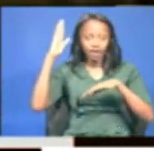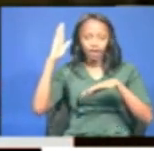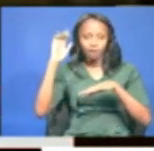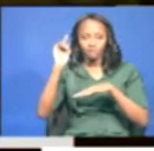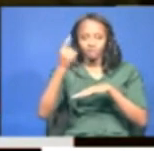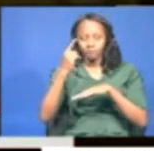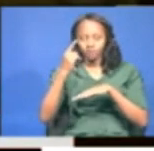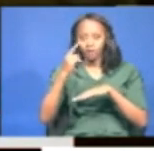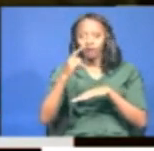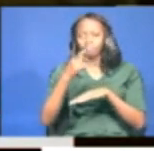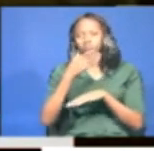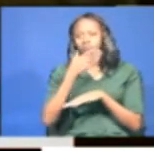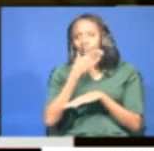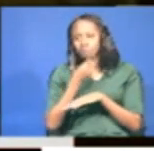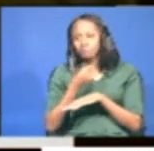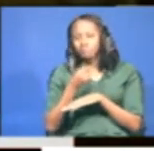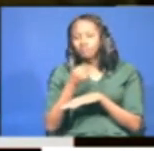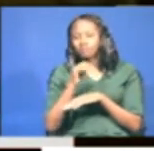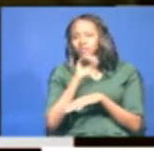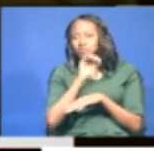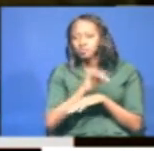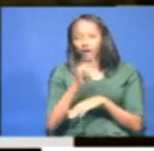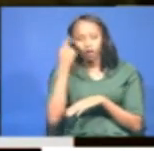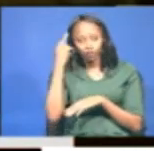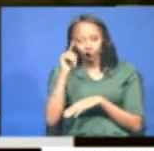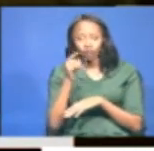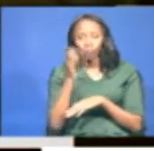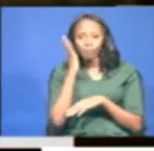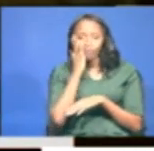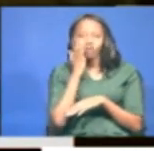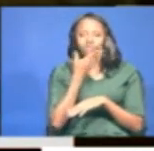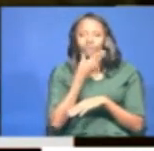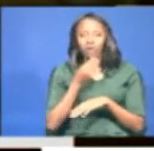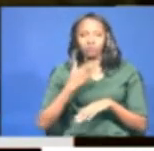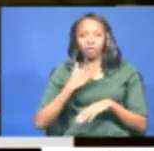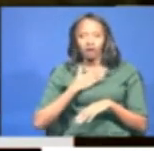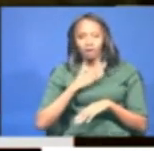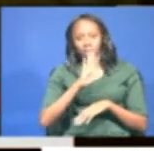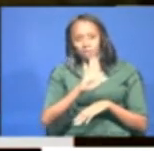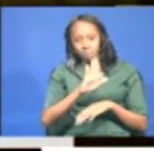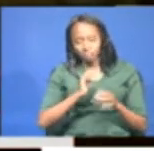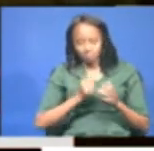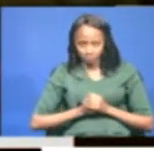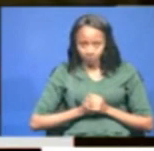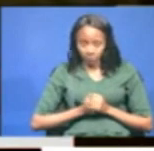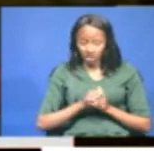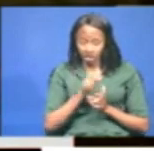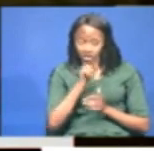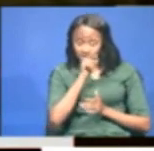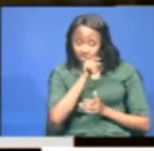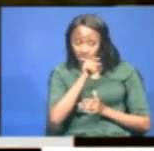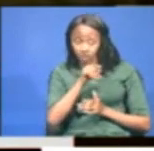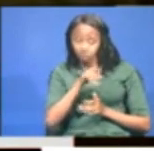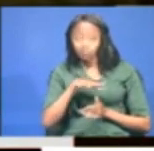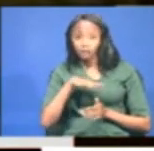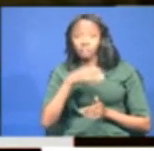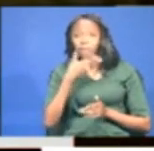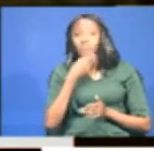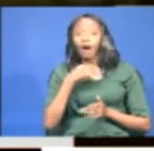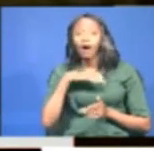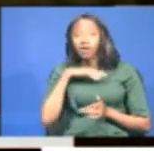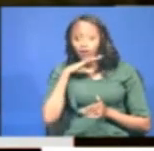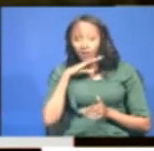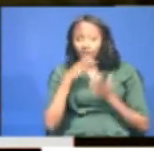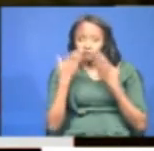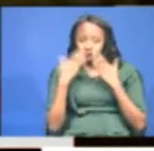Kirigo and Mzee Nahasho Gachagua. He's a man that we all hold in the